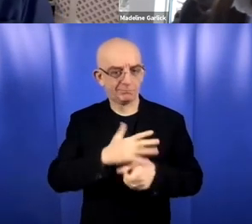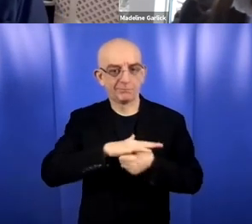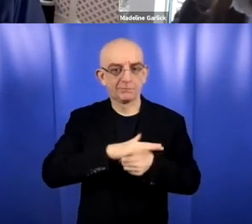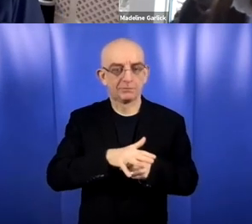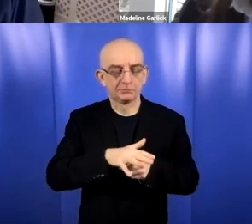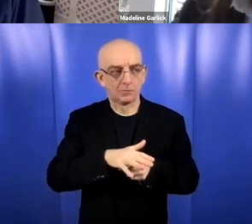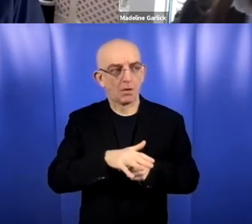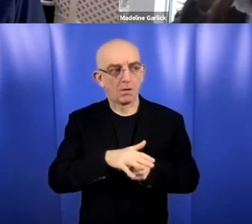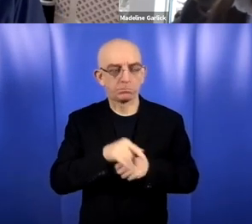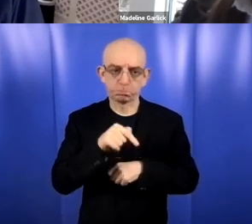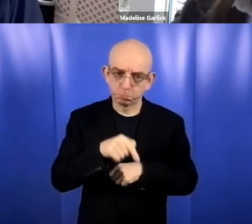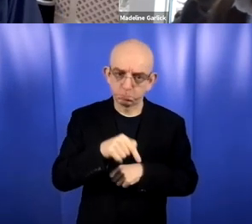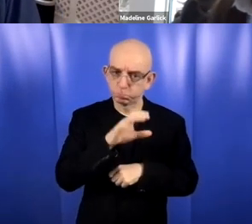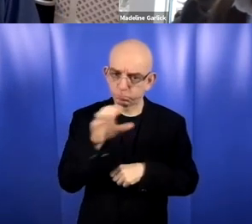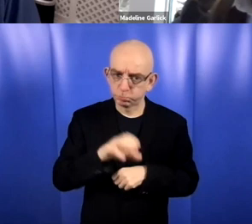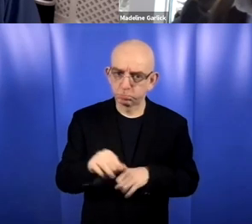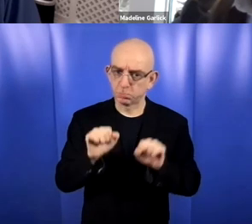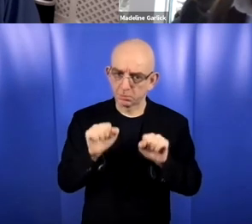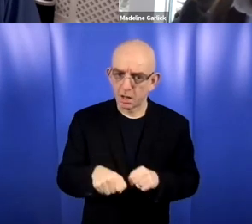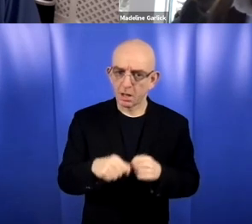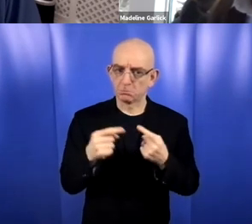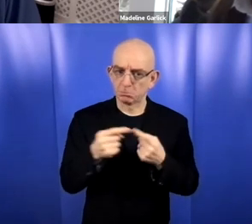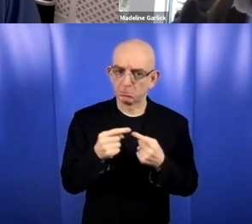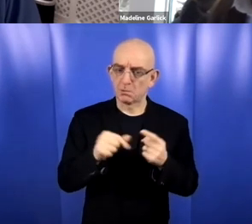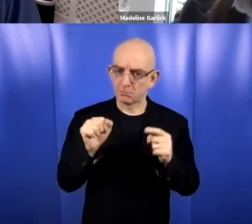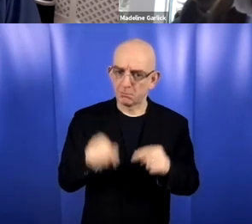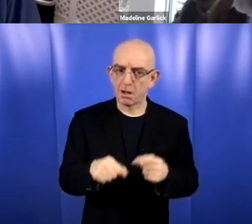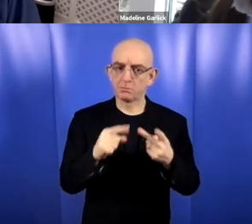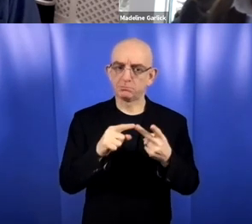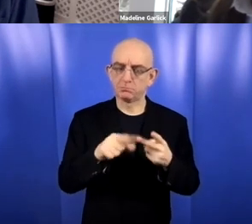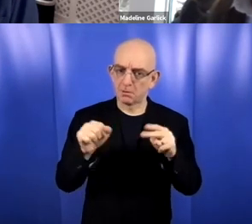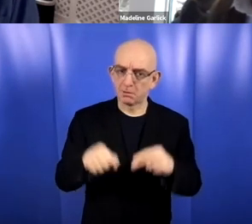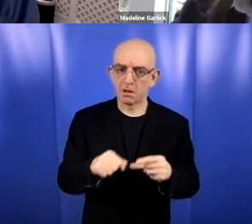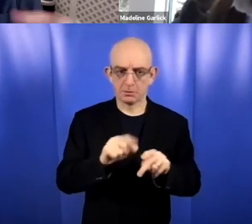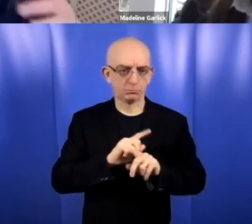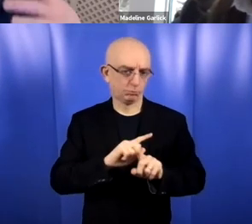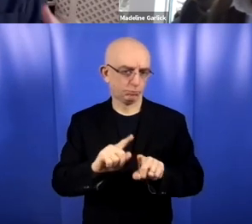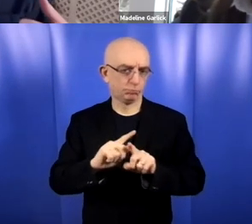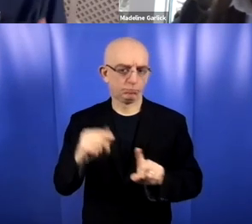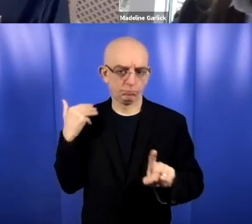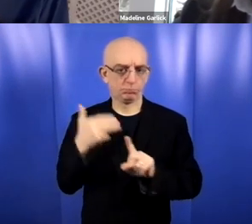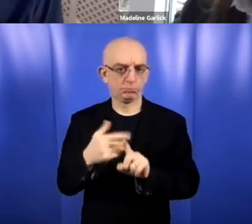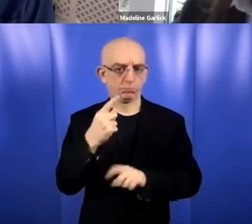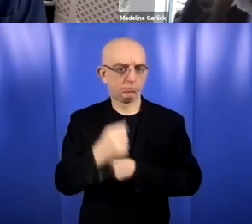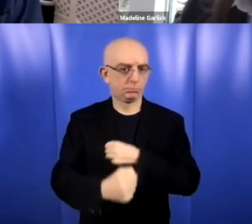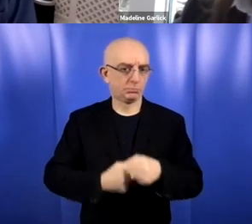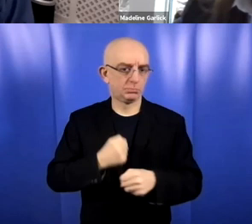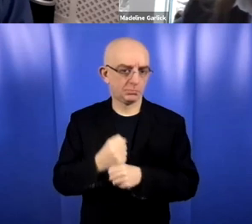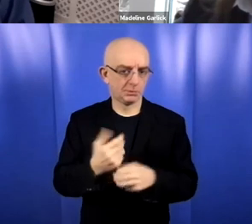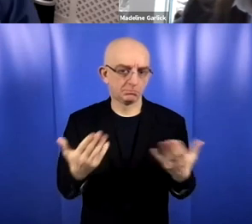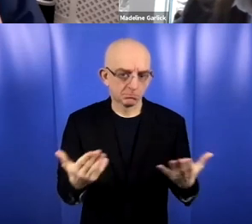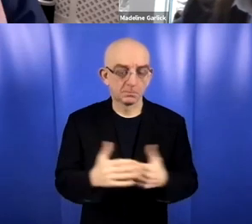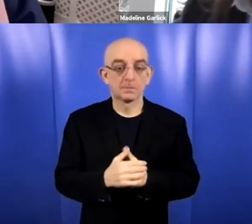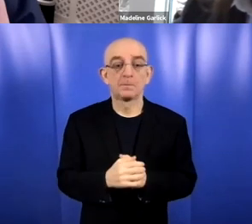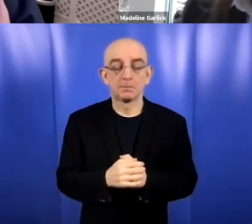past year. And I suppose that's got to be